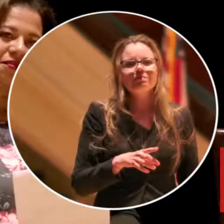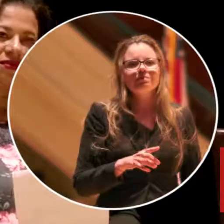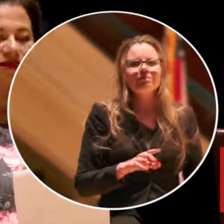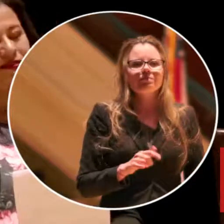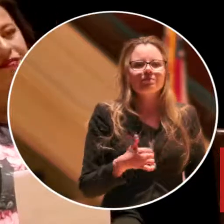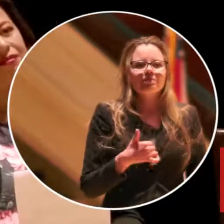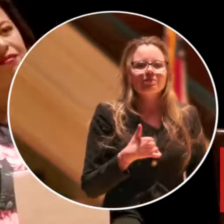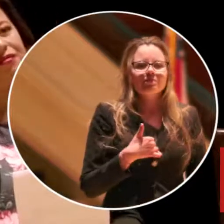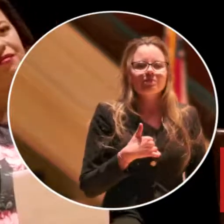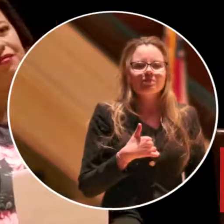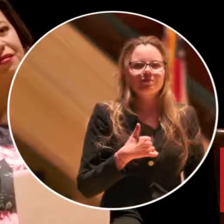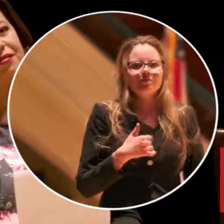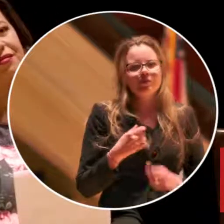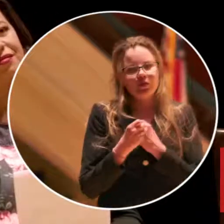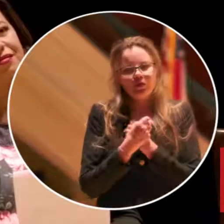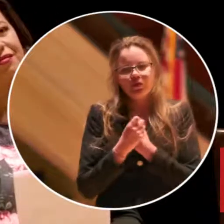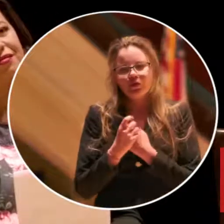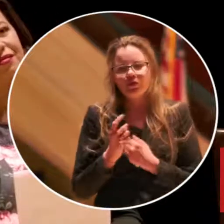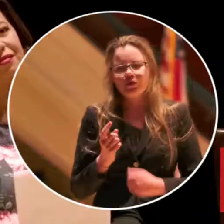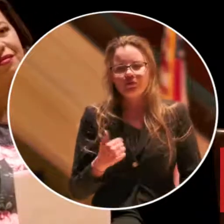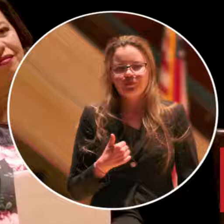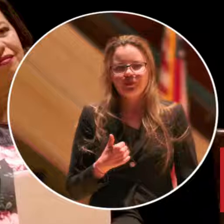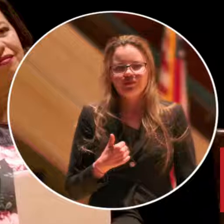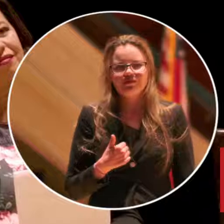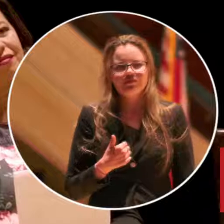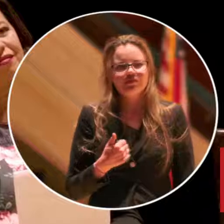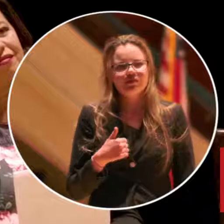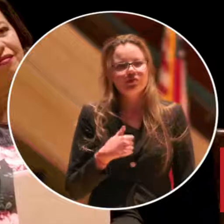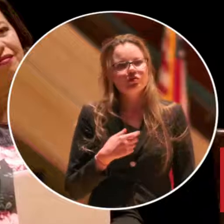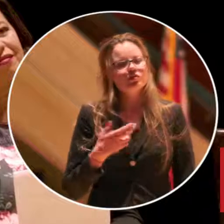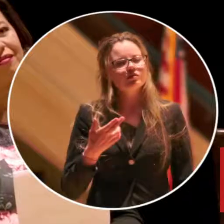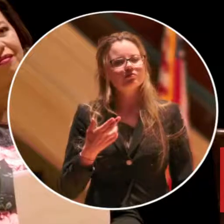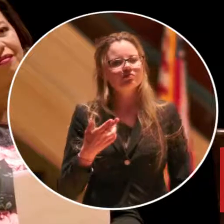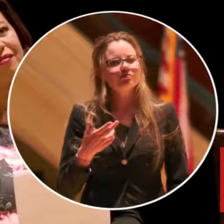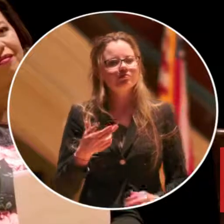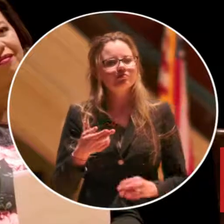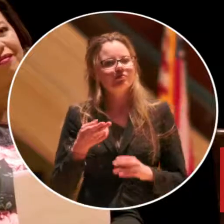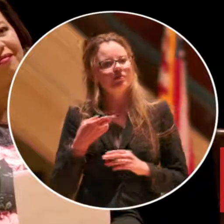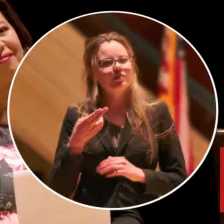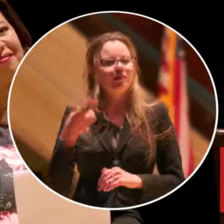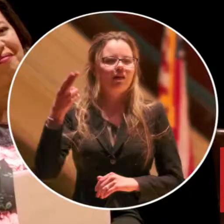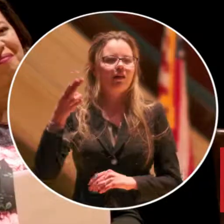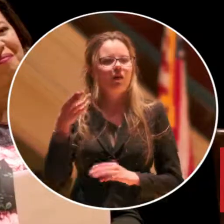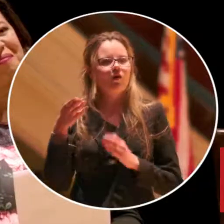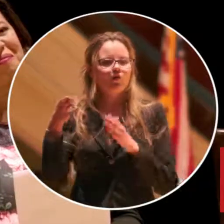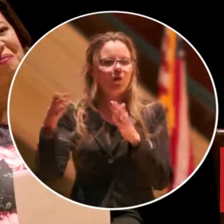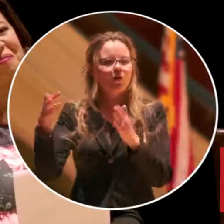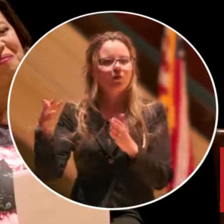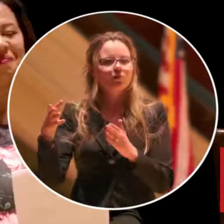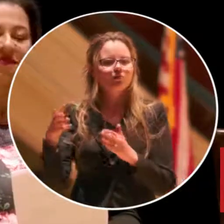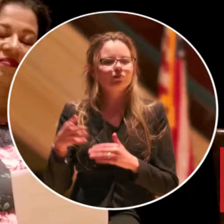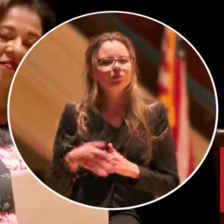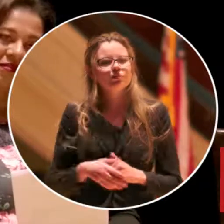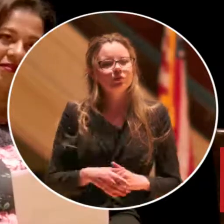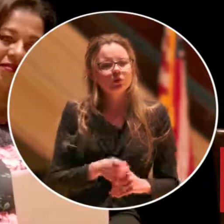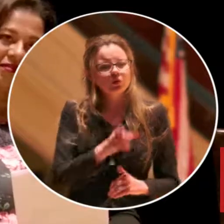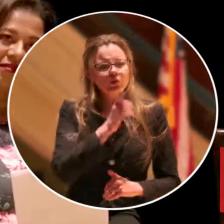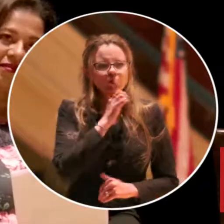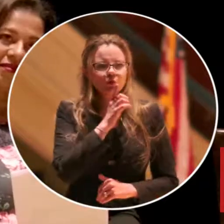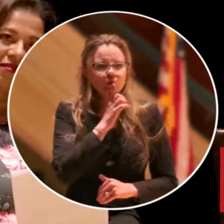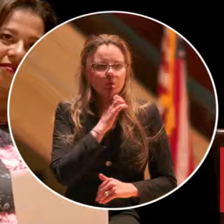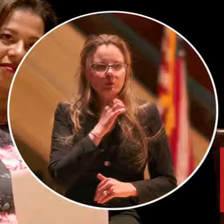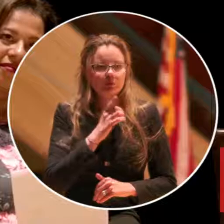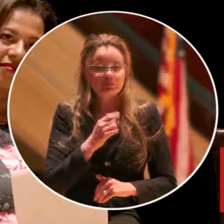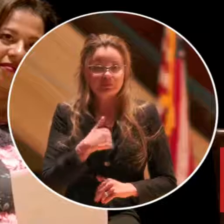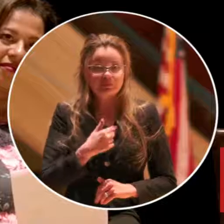pushing her to her limits, she took the high road like she always did. I can't say I would have reacted as well. It's true, I never asked to